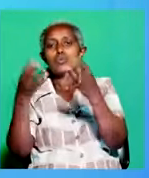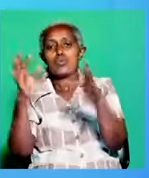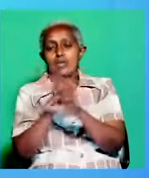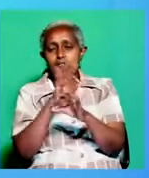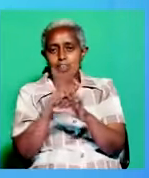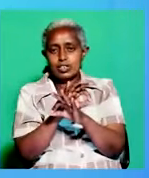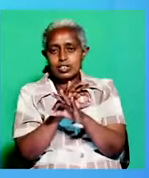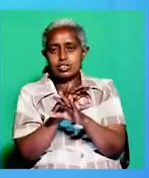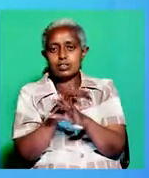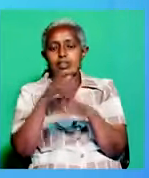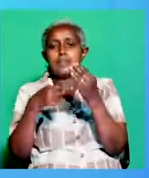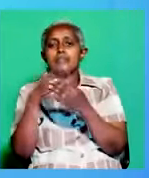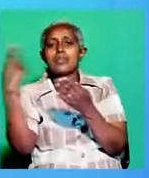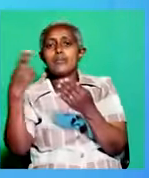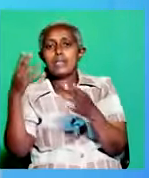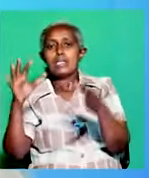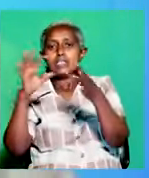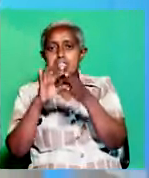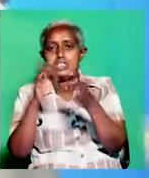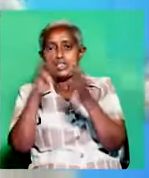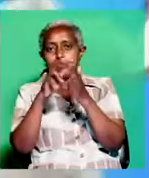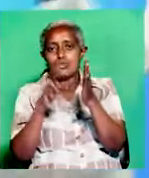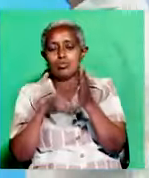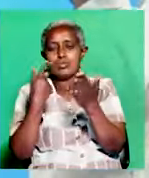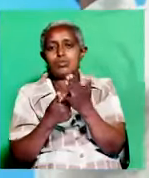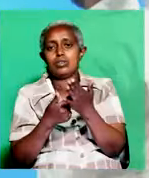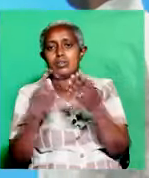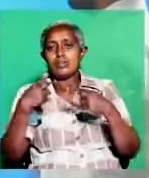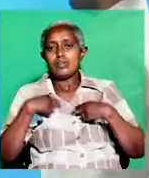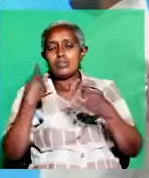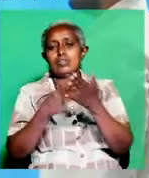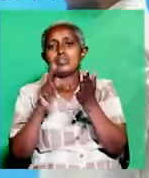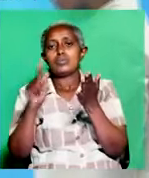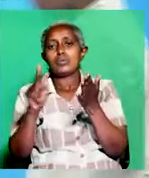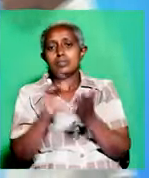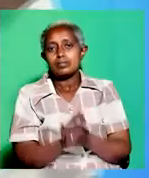So applying the chain rule, we'll have this one.